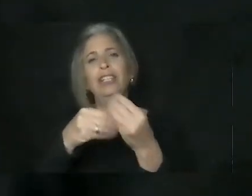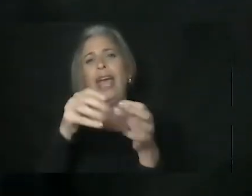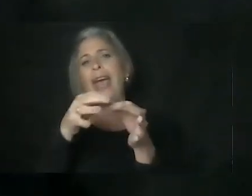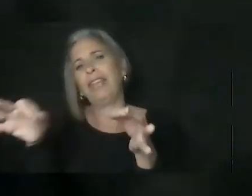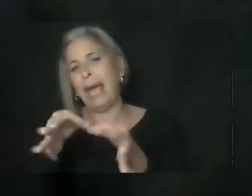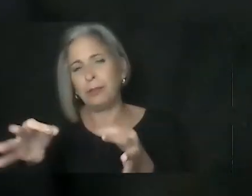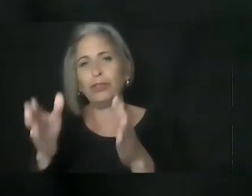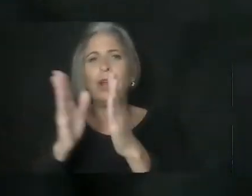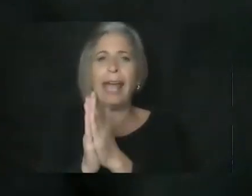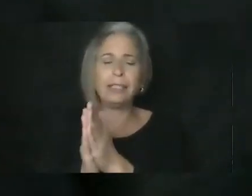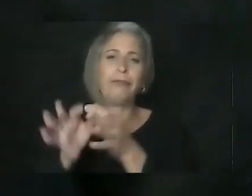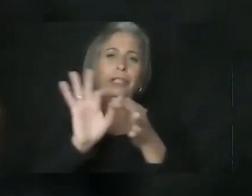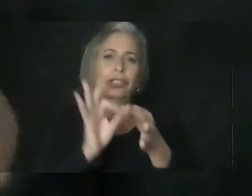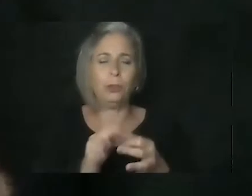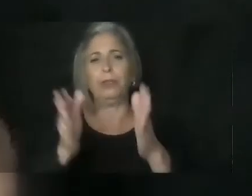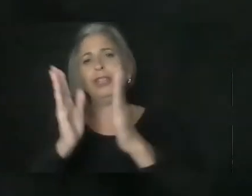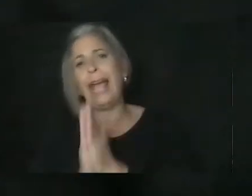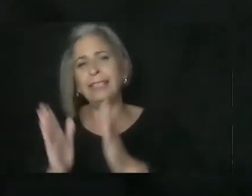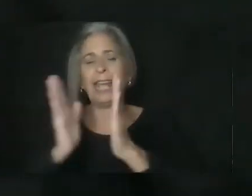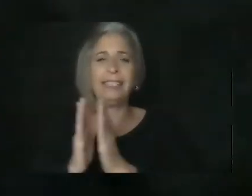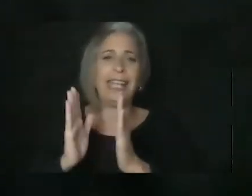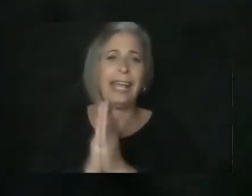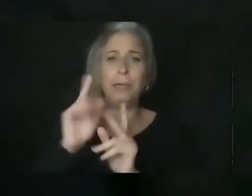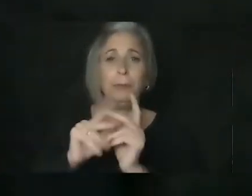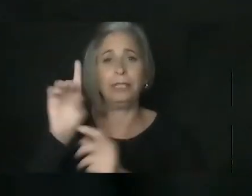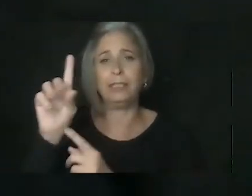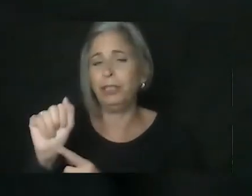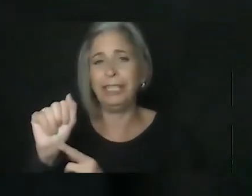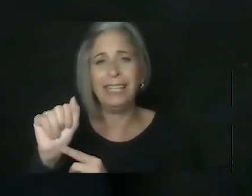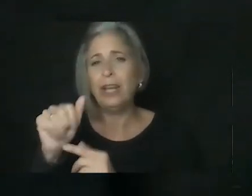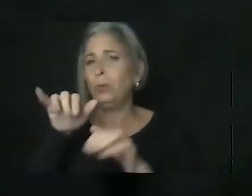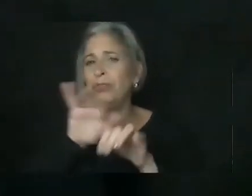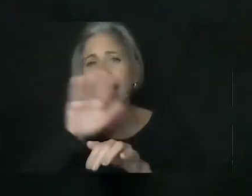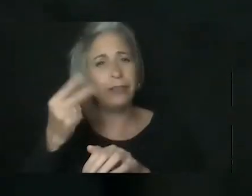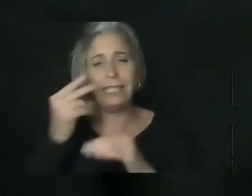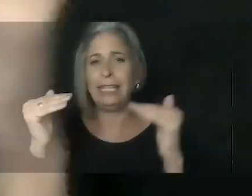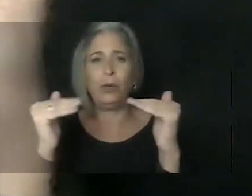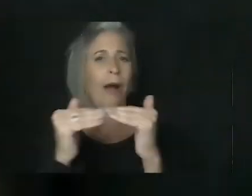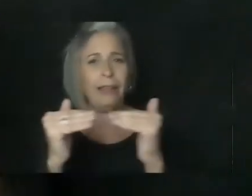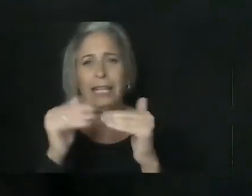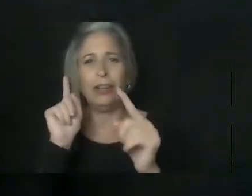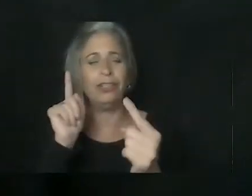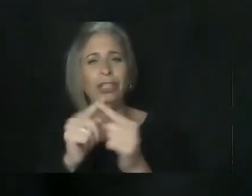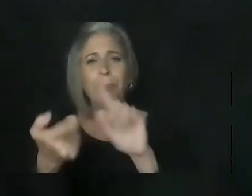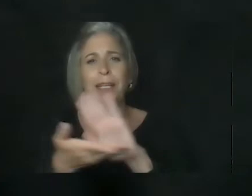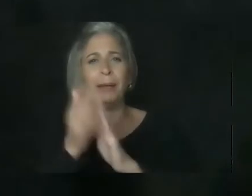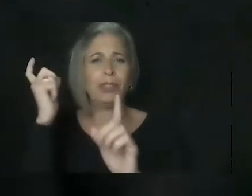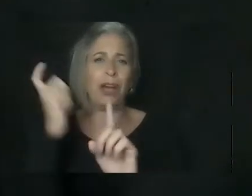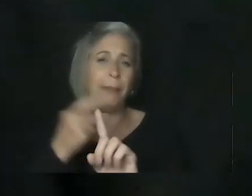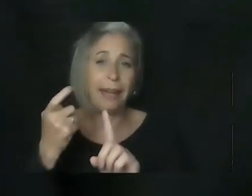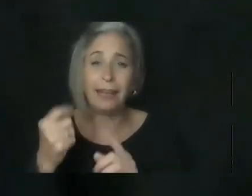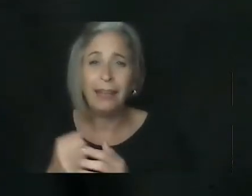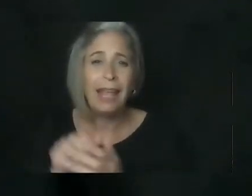ask to have captions or ask for an interpreter, to ask people with disabilities, we'll never see equality until it